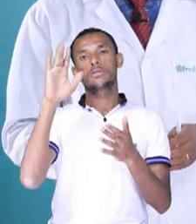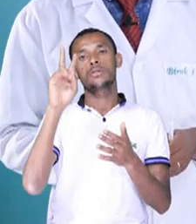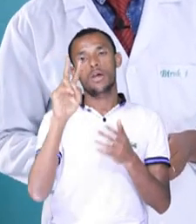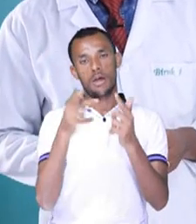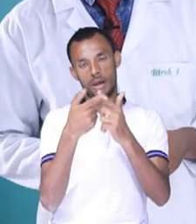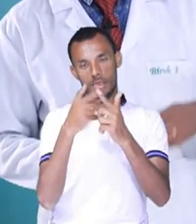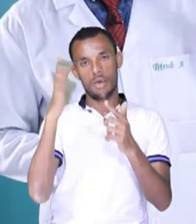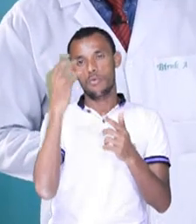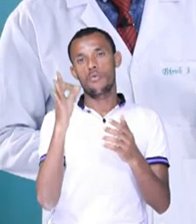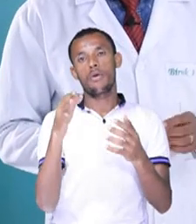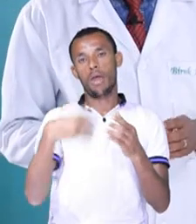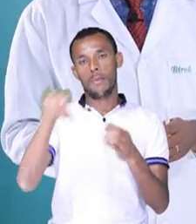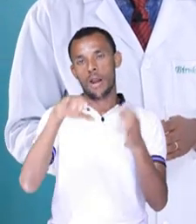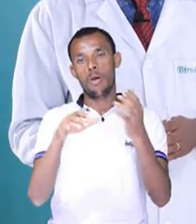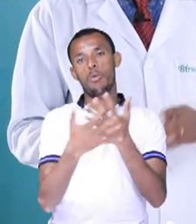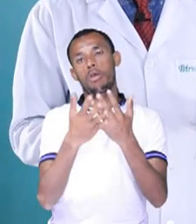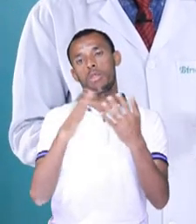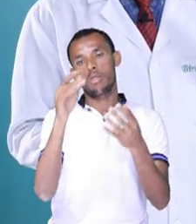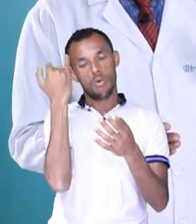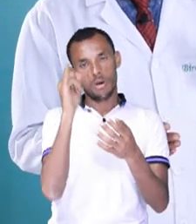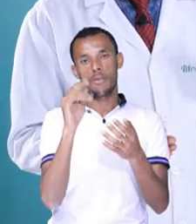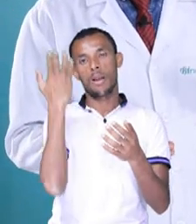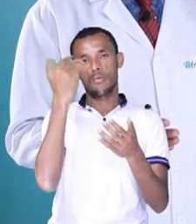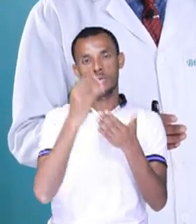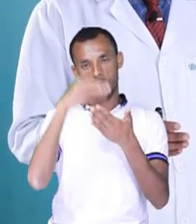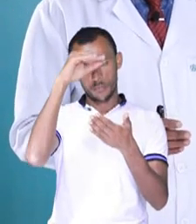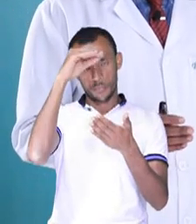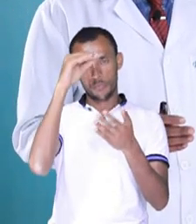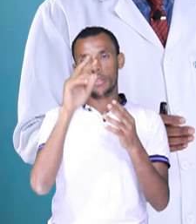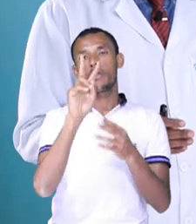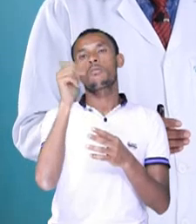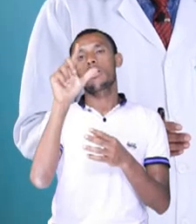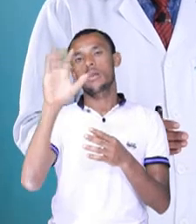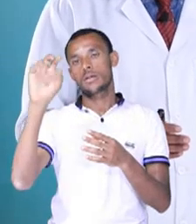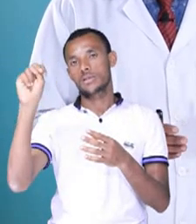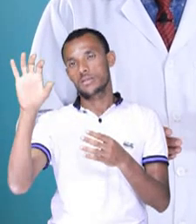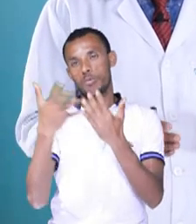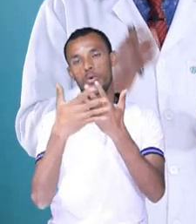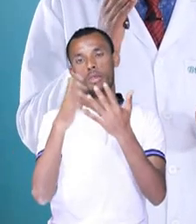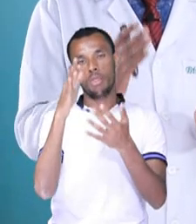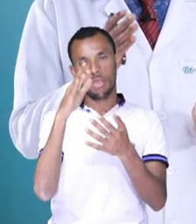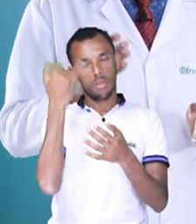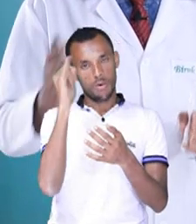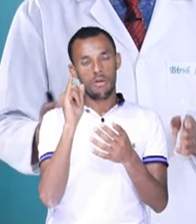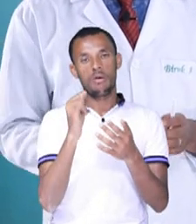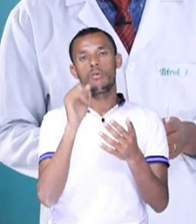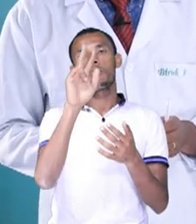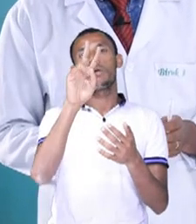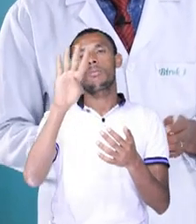chemical bonding theory. Remember for last time discussion. And last time discuss about valence bond theory, which is